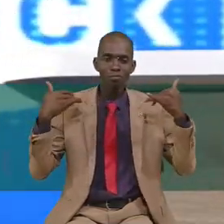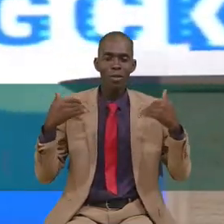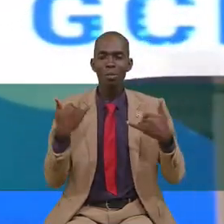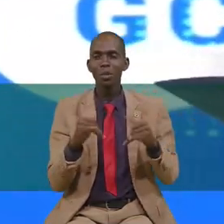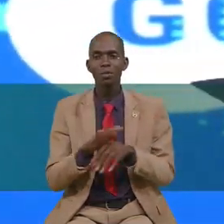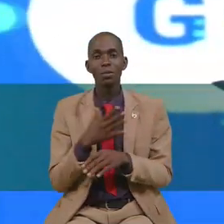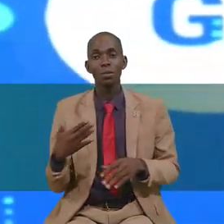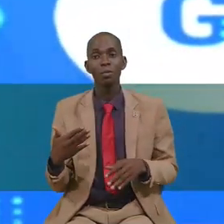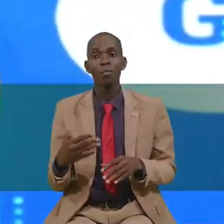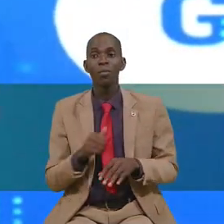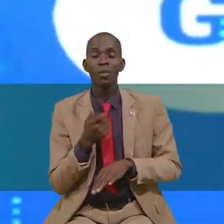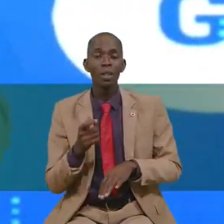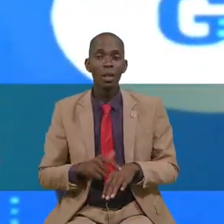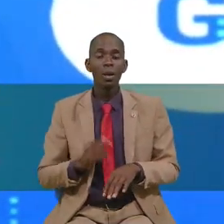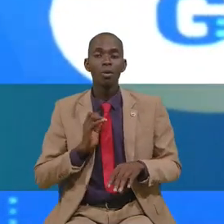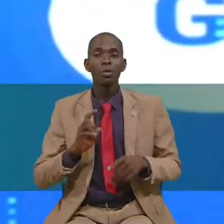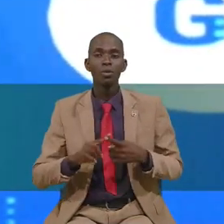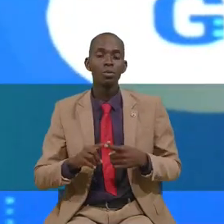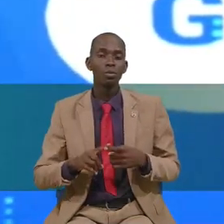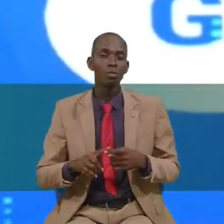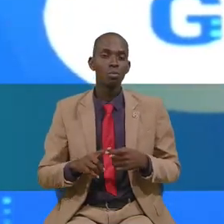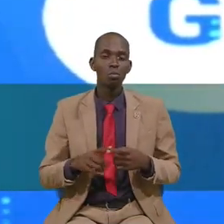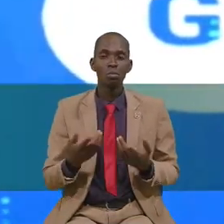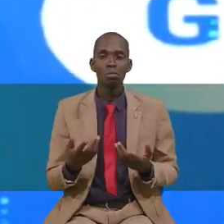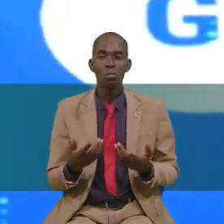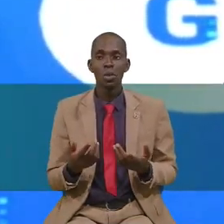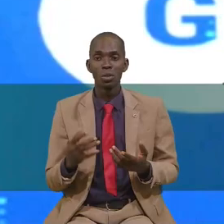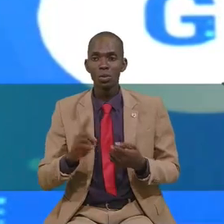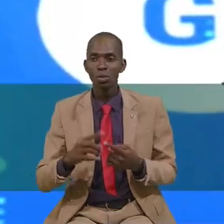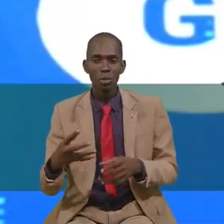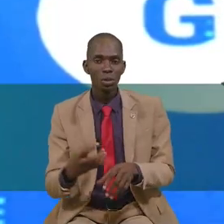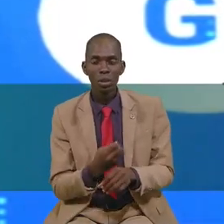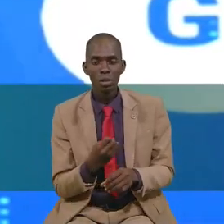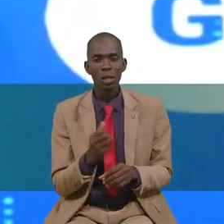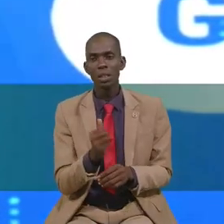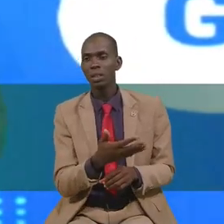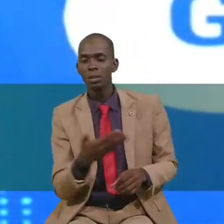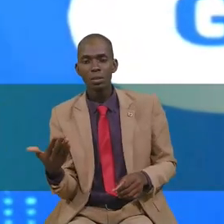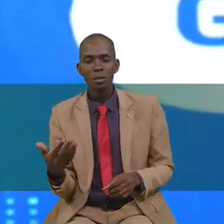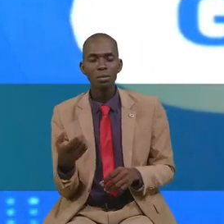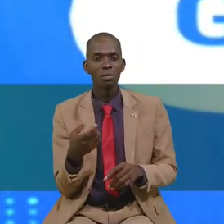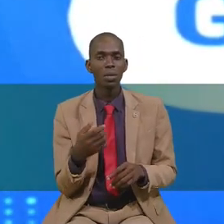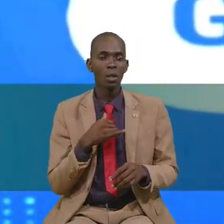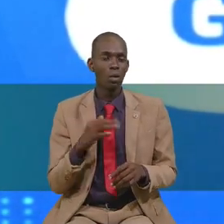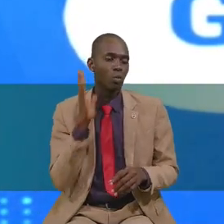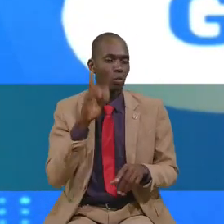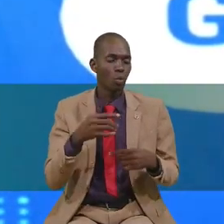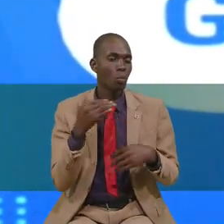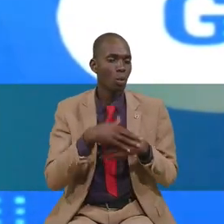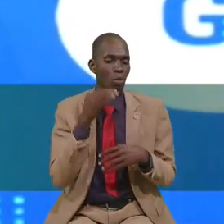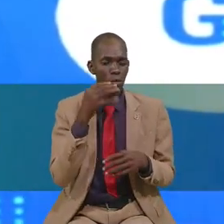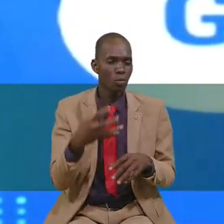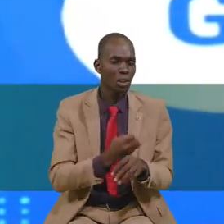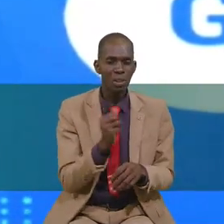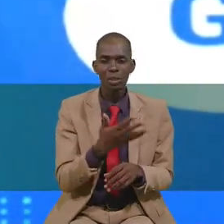I want to take food or biscuit or whatever, I go there. I know that my father would have gone to work.